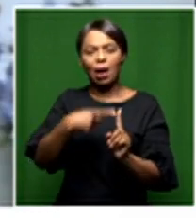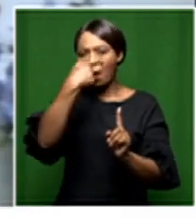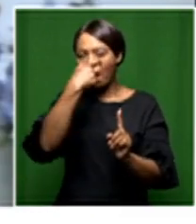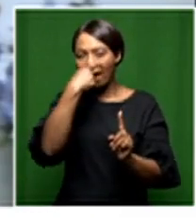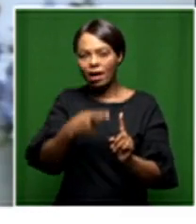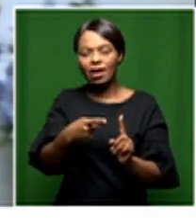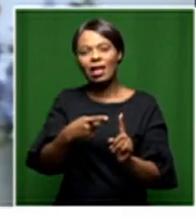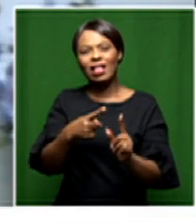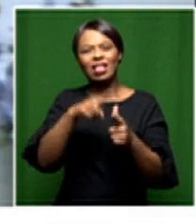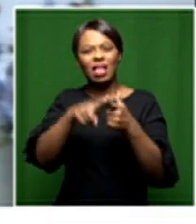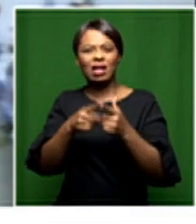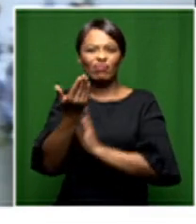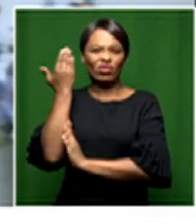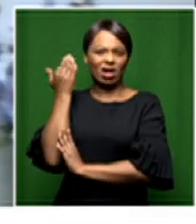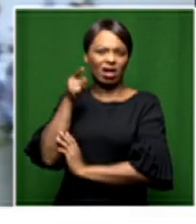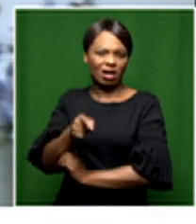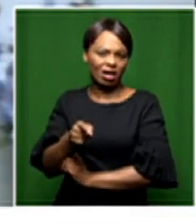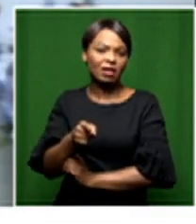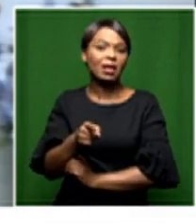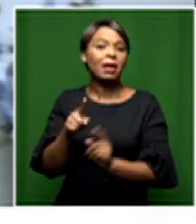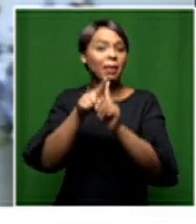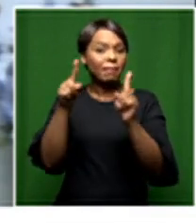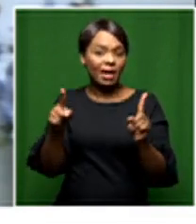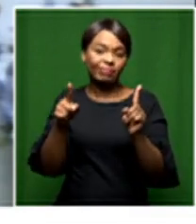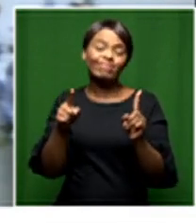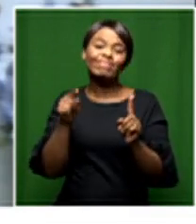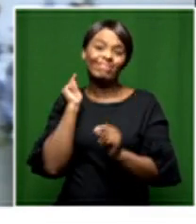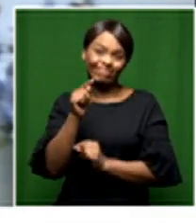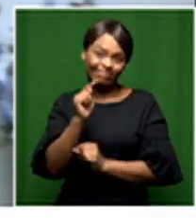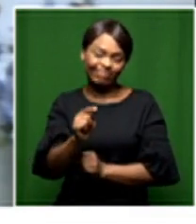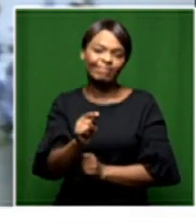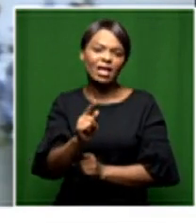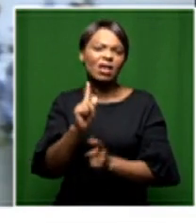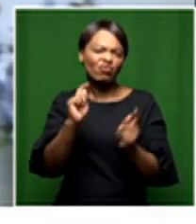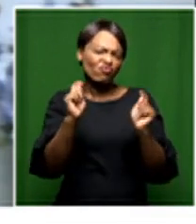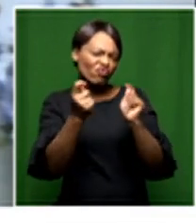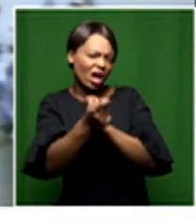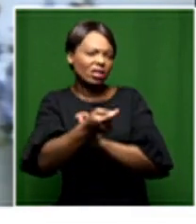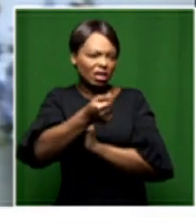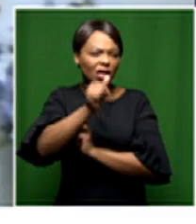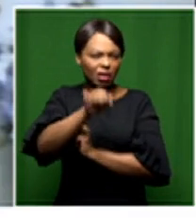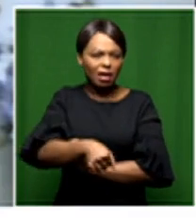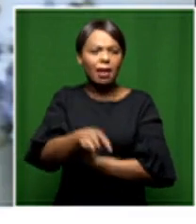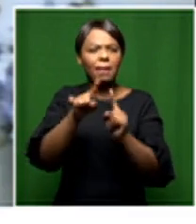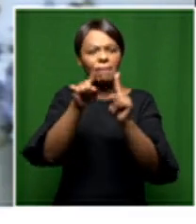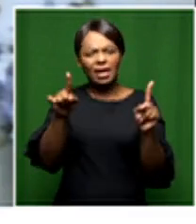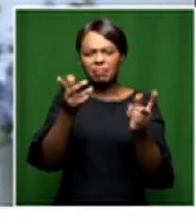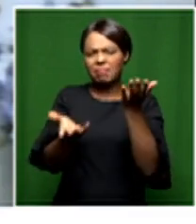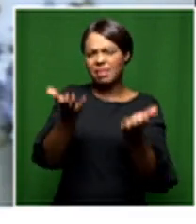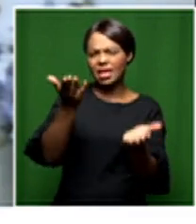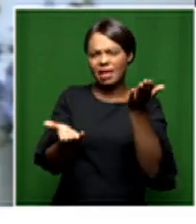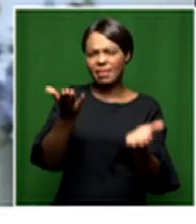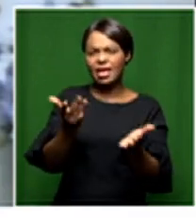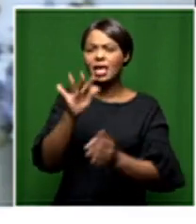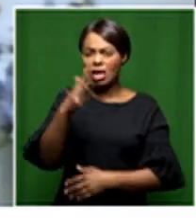than they have done to date. But these indeed are tentative movements unless there is a